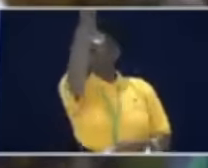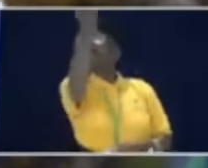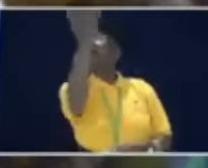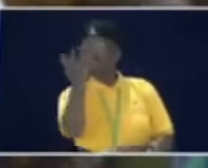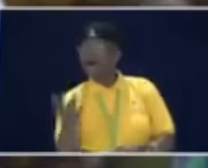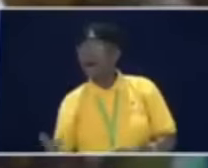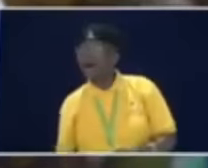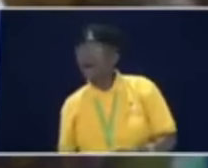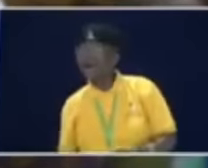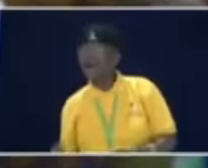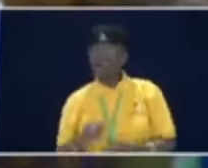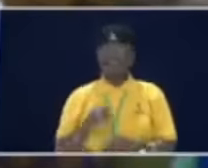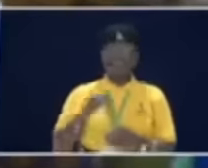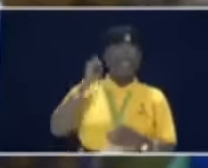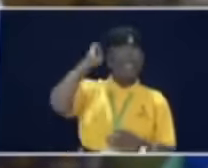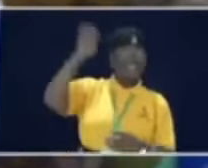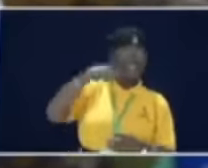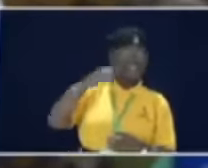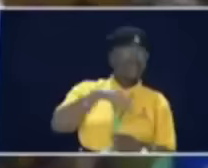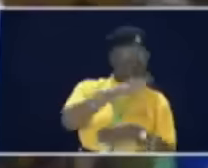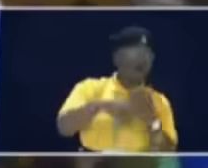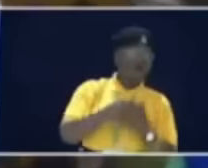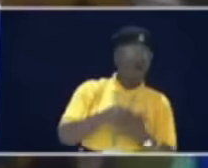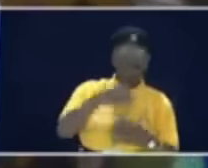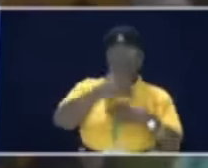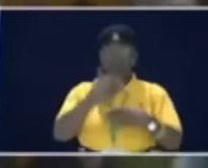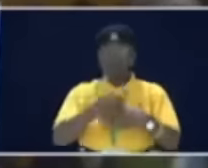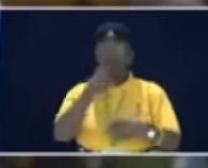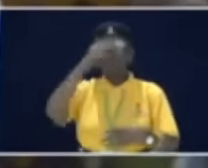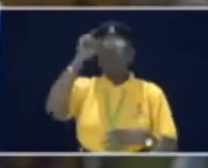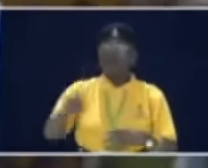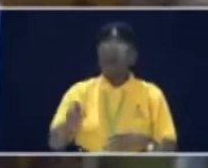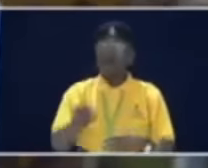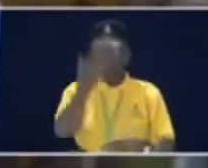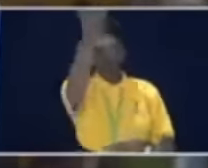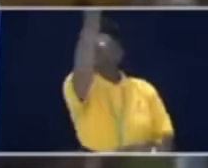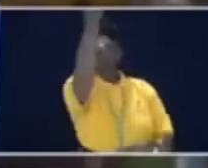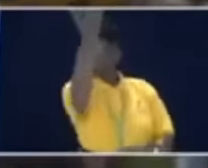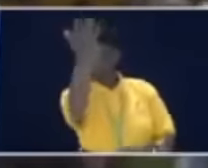He said all wars must come down.